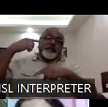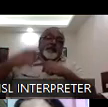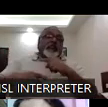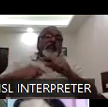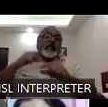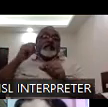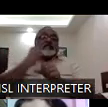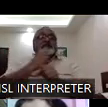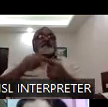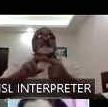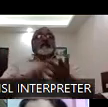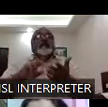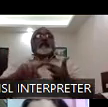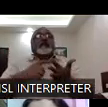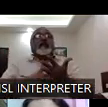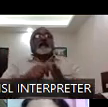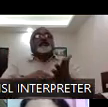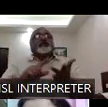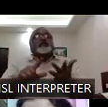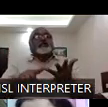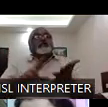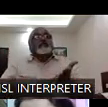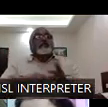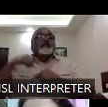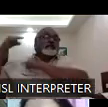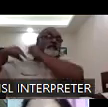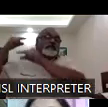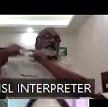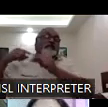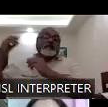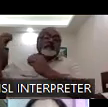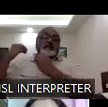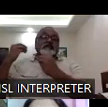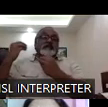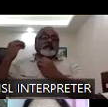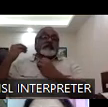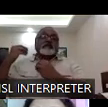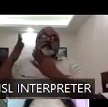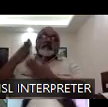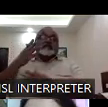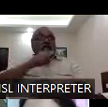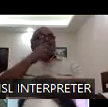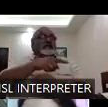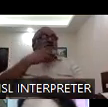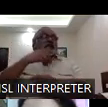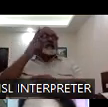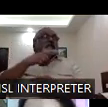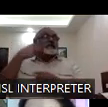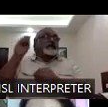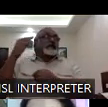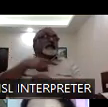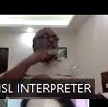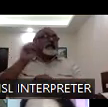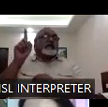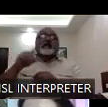that that people at margins can nobody has taught us in this, and